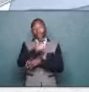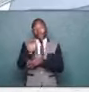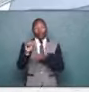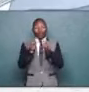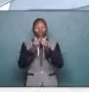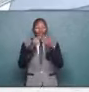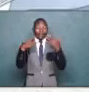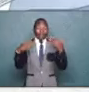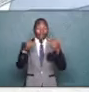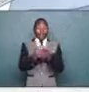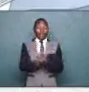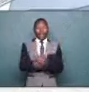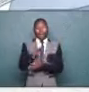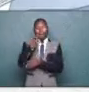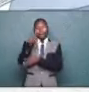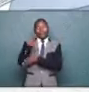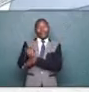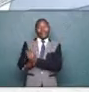the